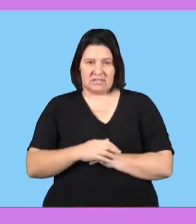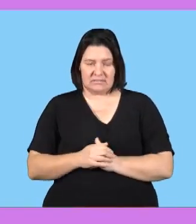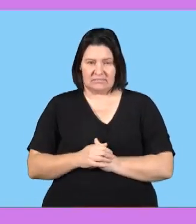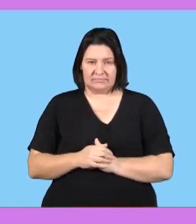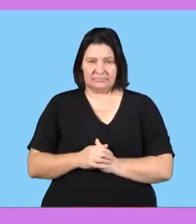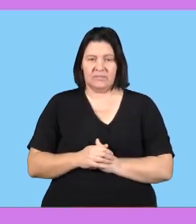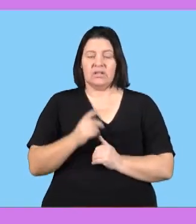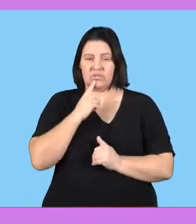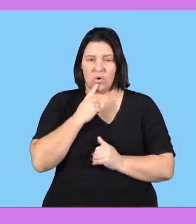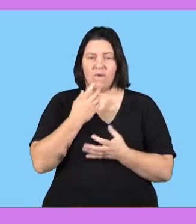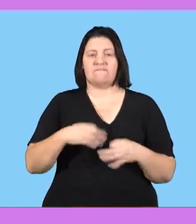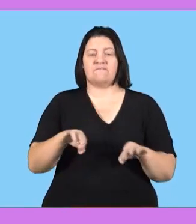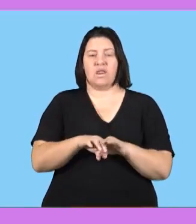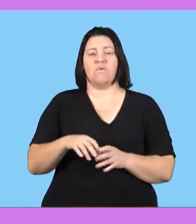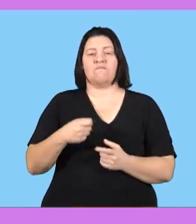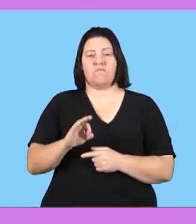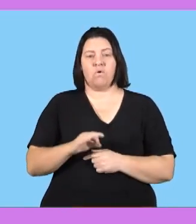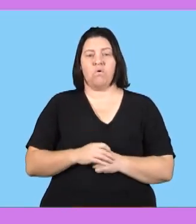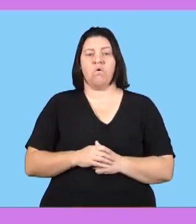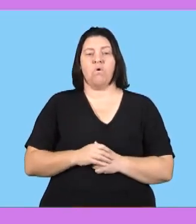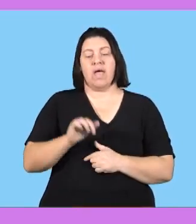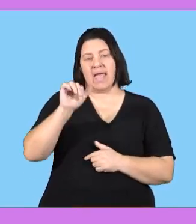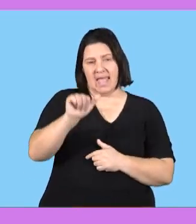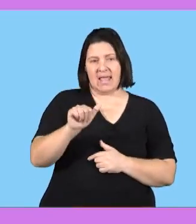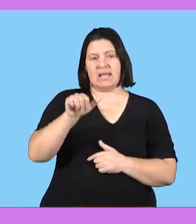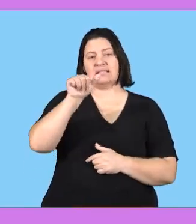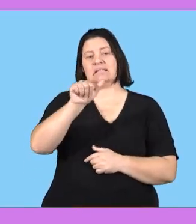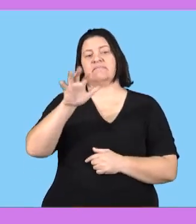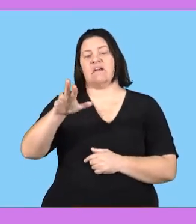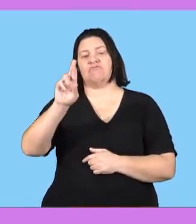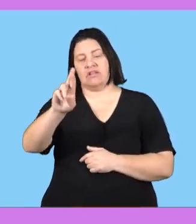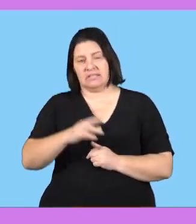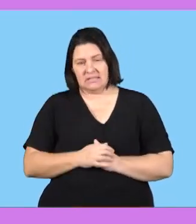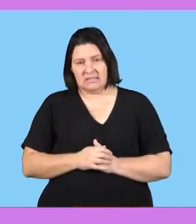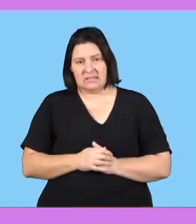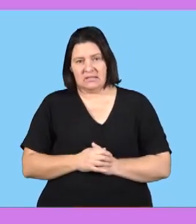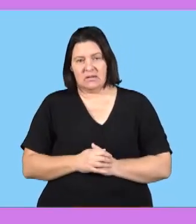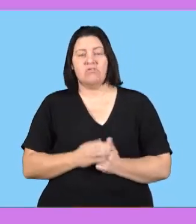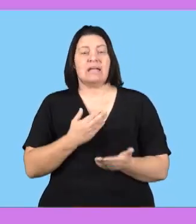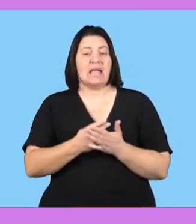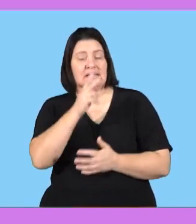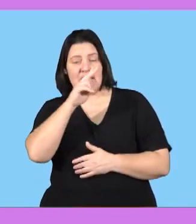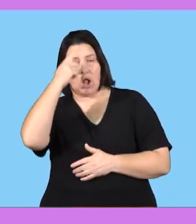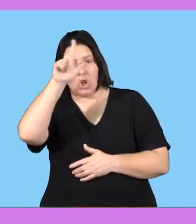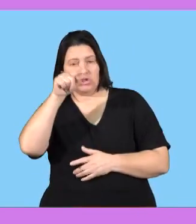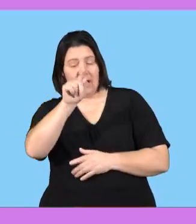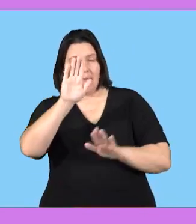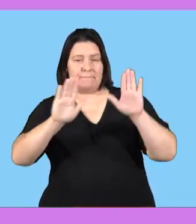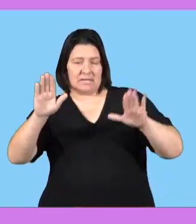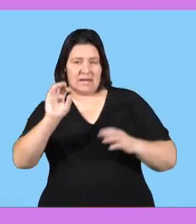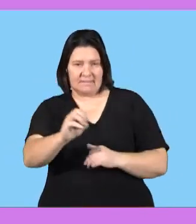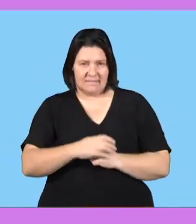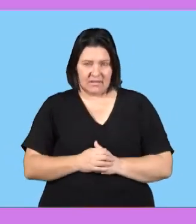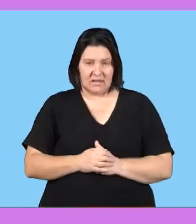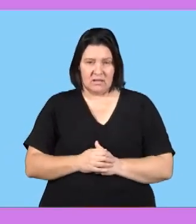that is the value for A. So your A is 65 rand. And I hope you can also see the logic in the